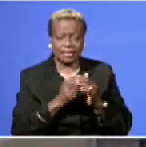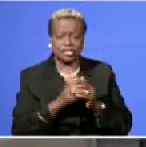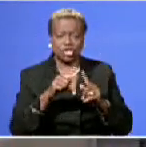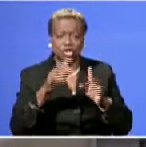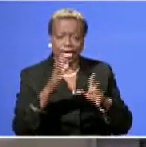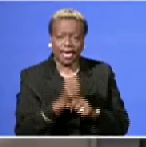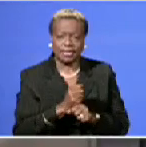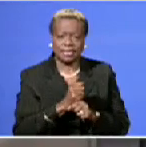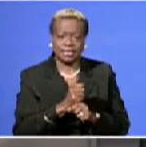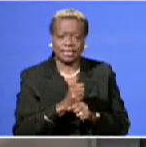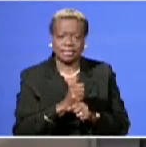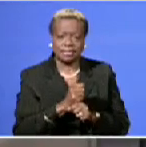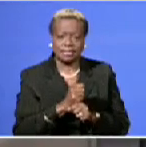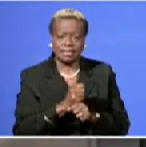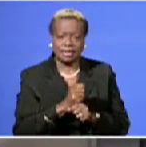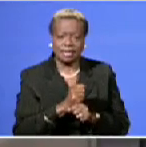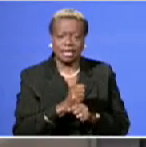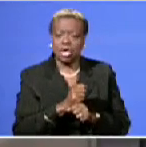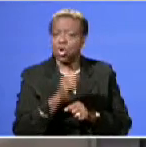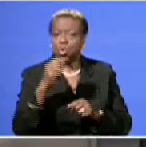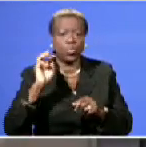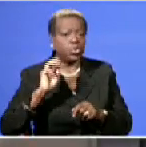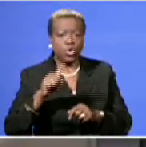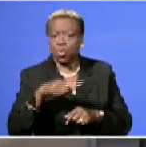get? You only get what you give us.